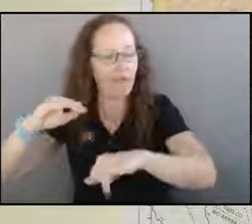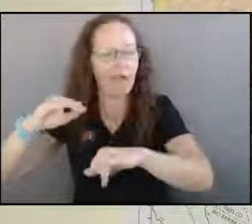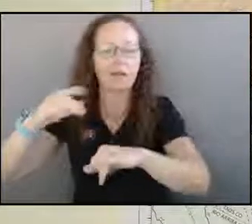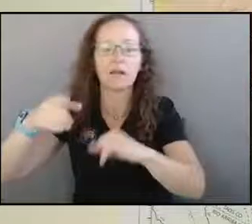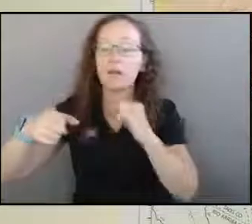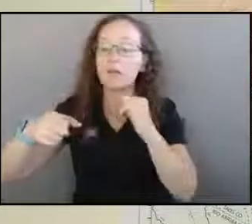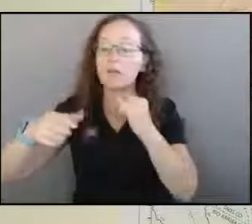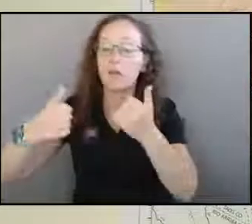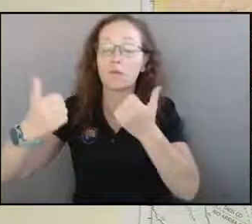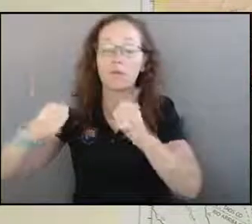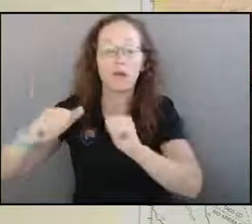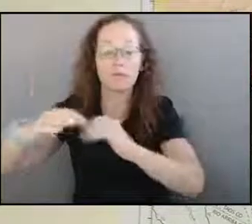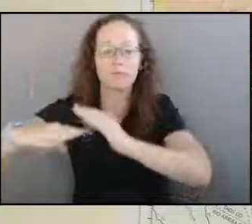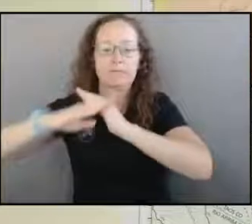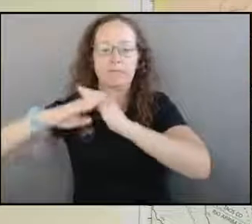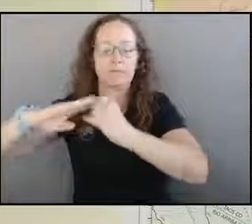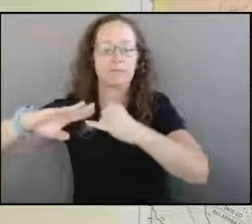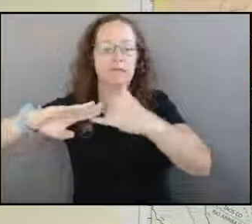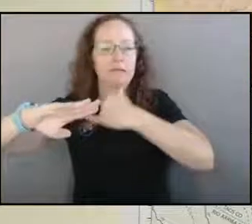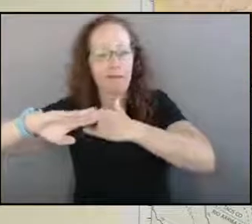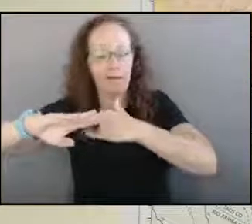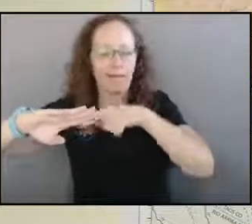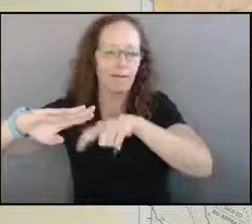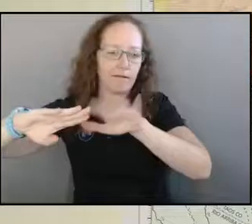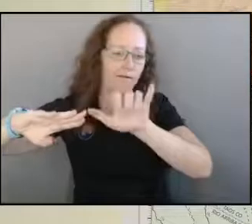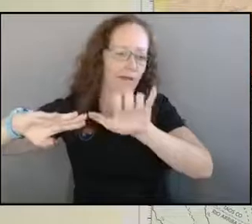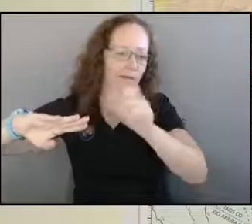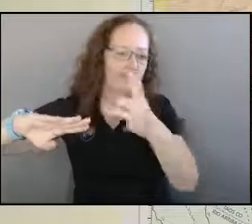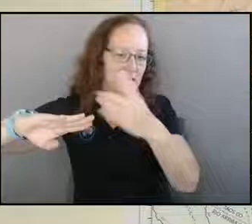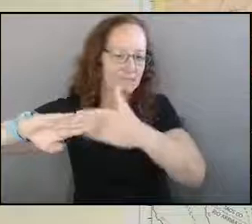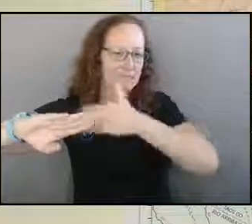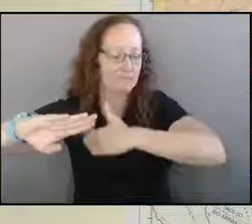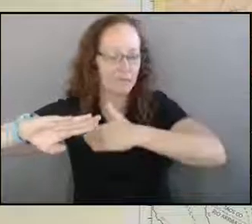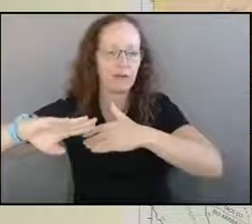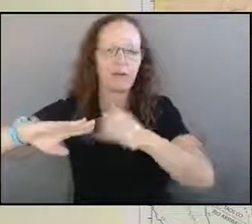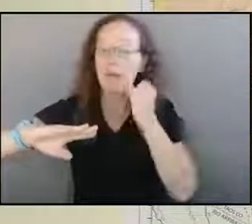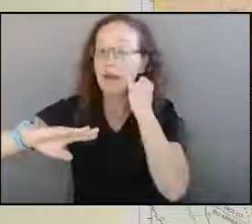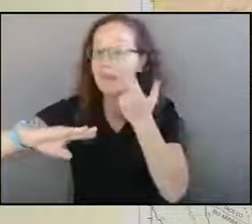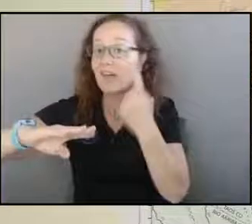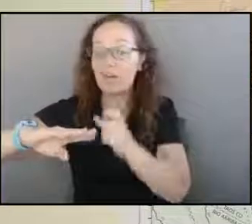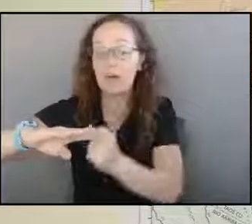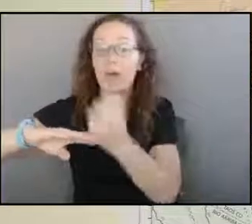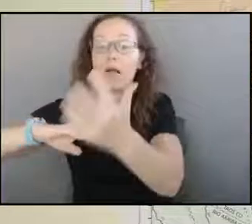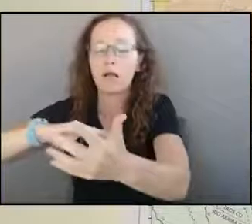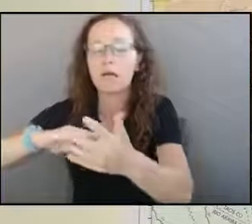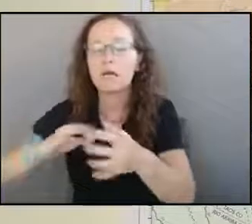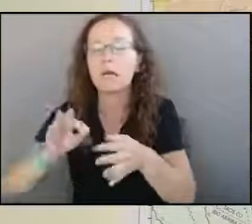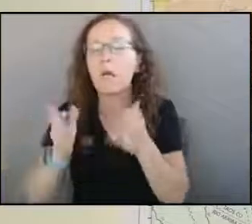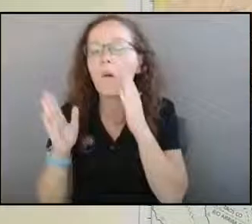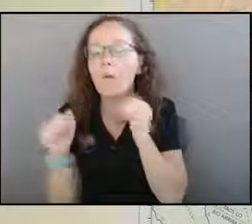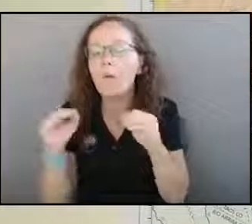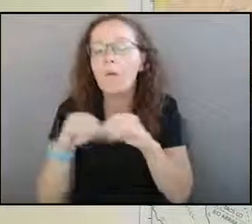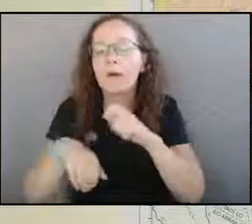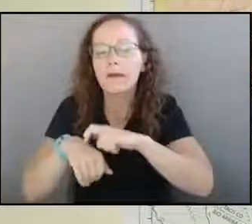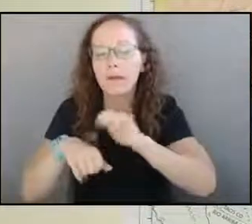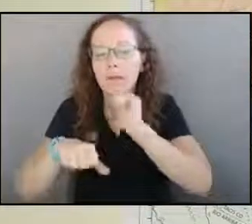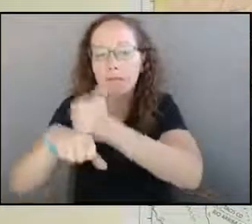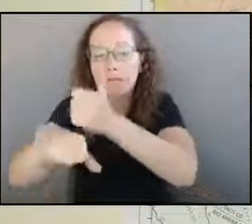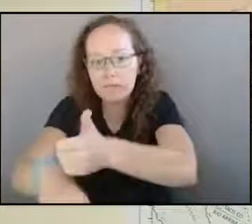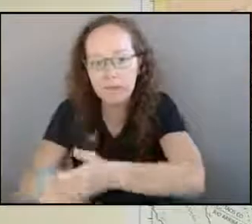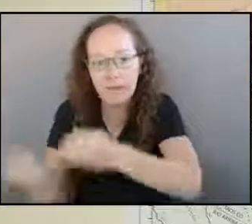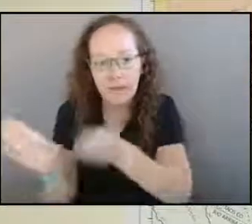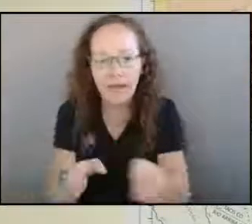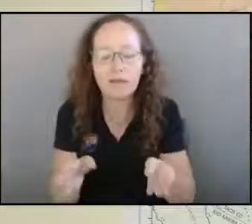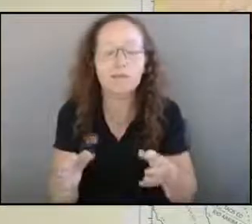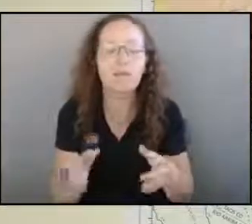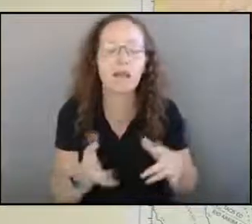holding actions. A flight of 4 of the scooping aircraft also worked all the